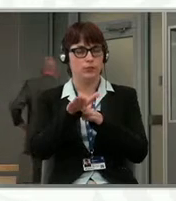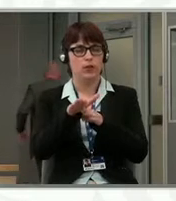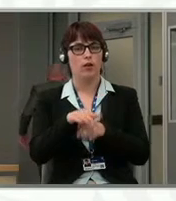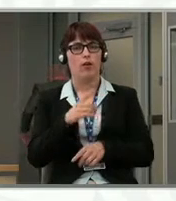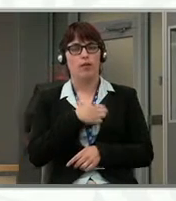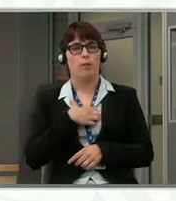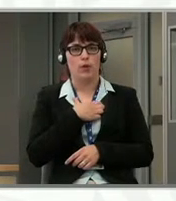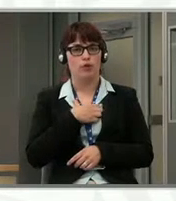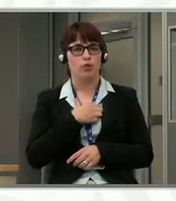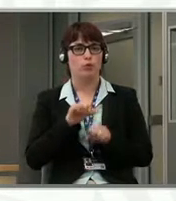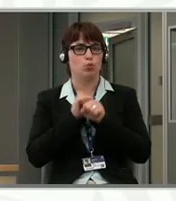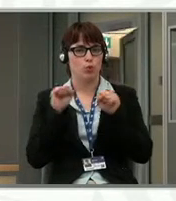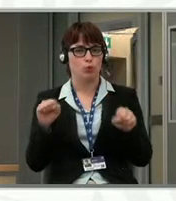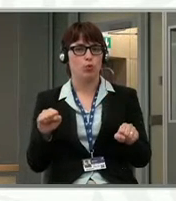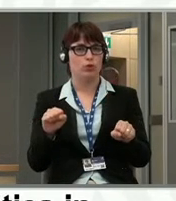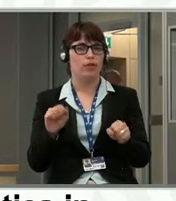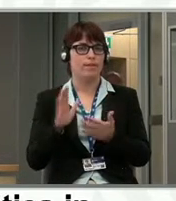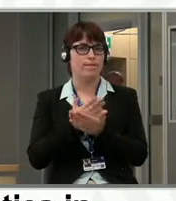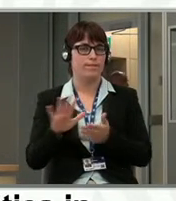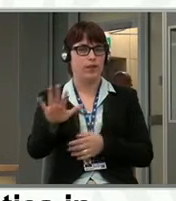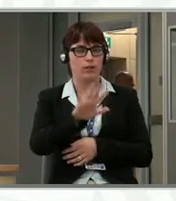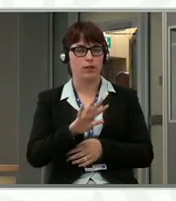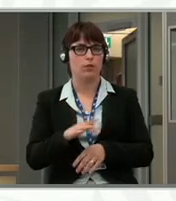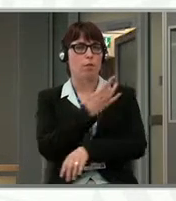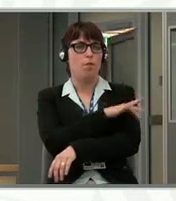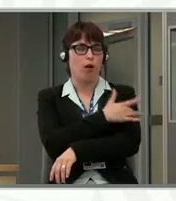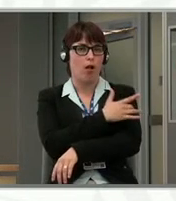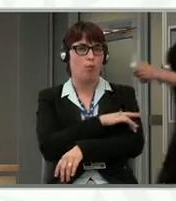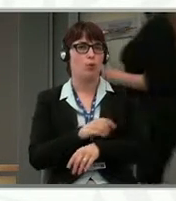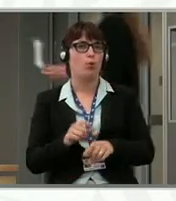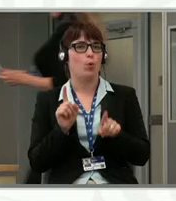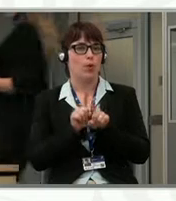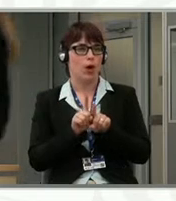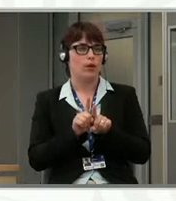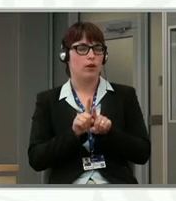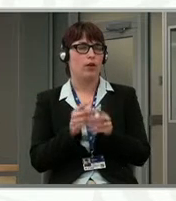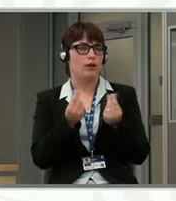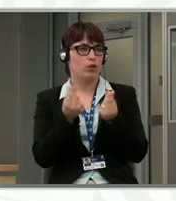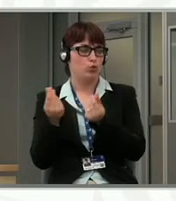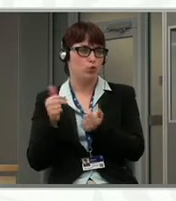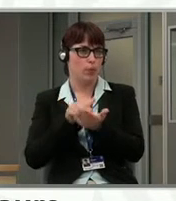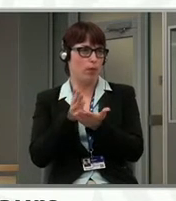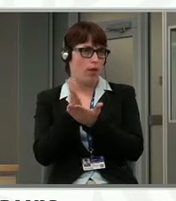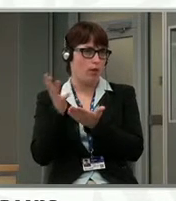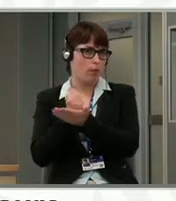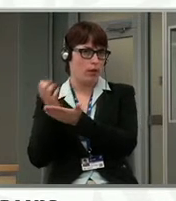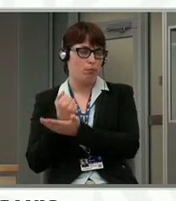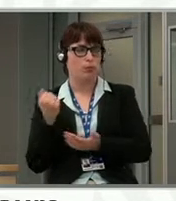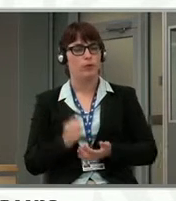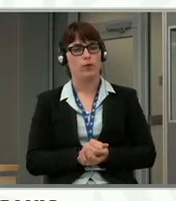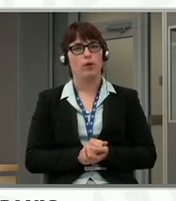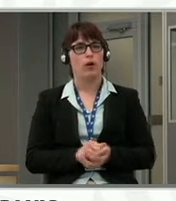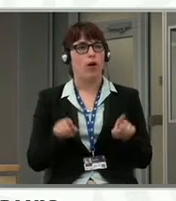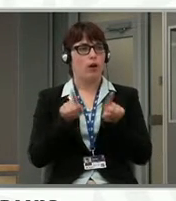To implement this goal, we have to ensure environment, services and